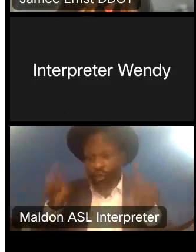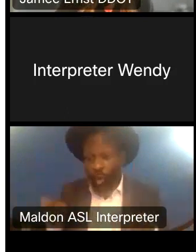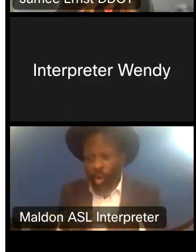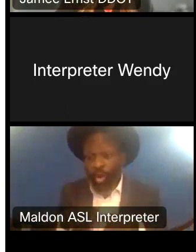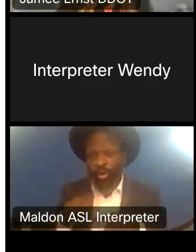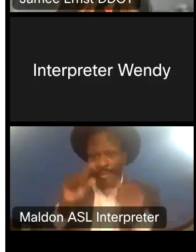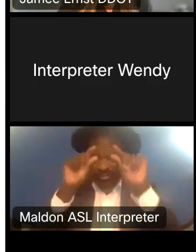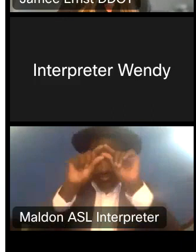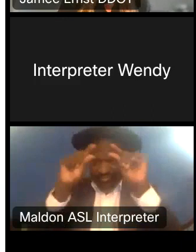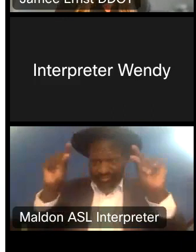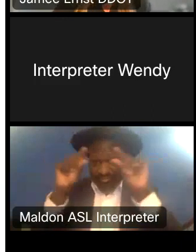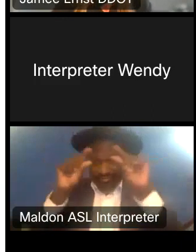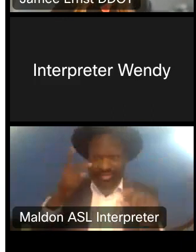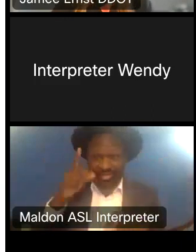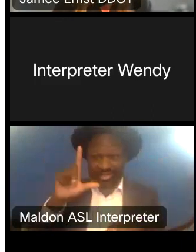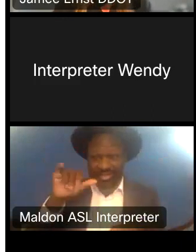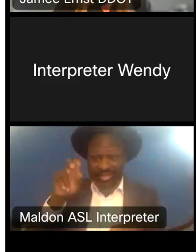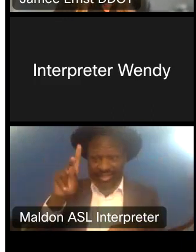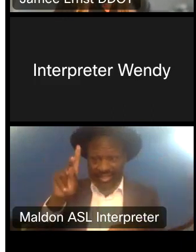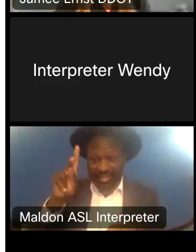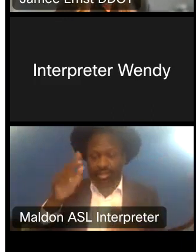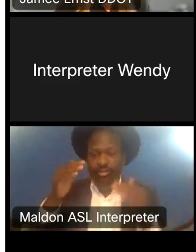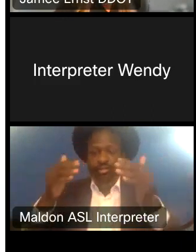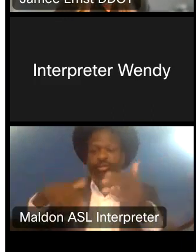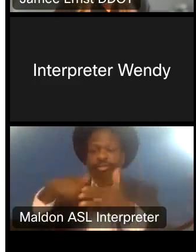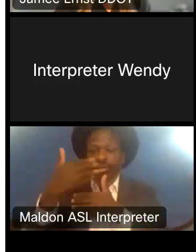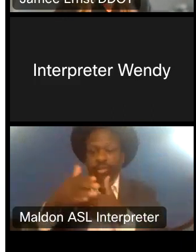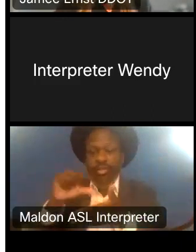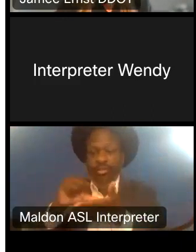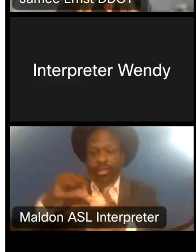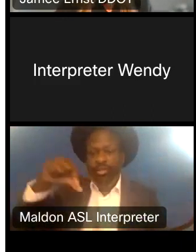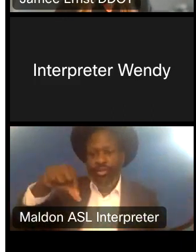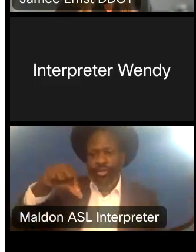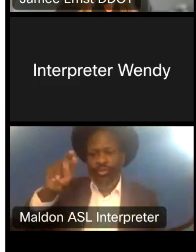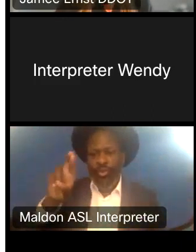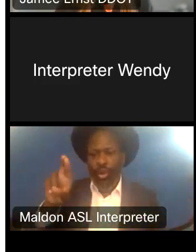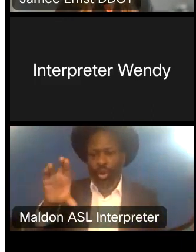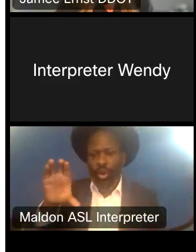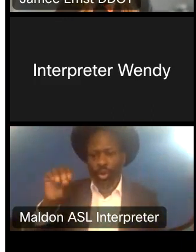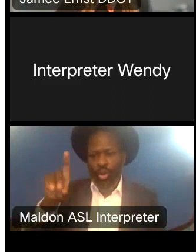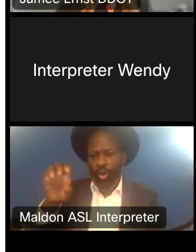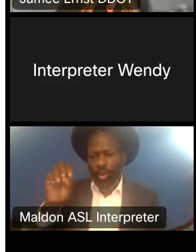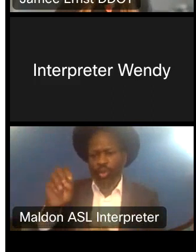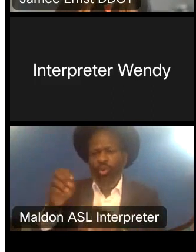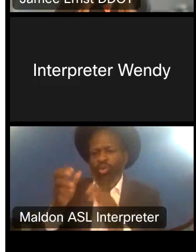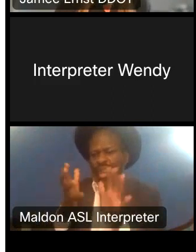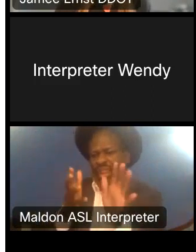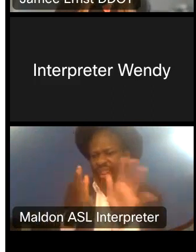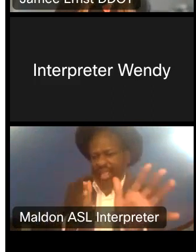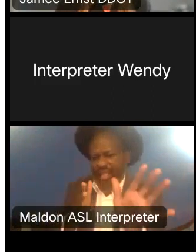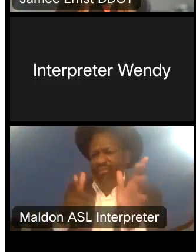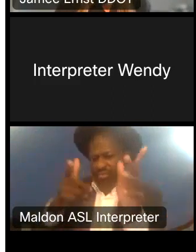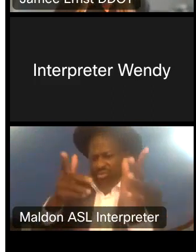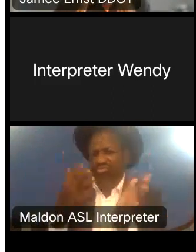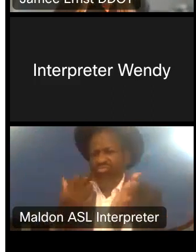slide. And on the next page, we have a QR code. I'll leave it here for a moment in case you'd like to take a picture to access the Title VI slide